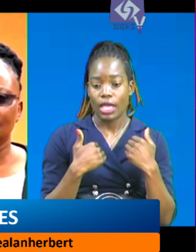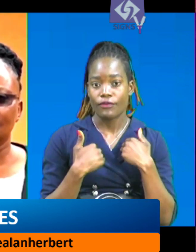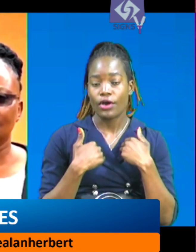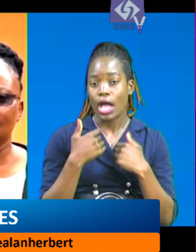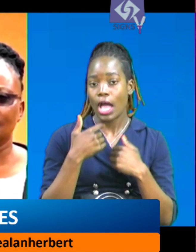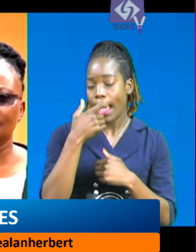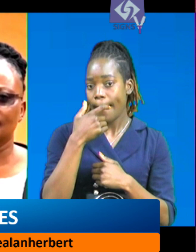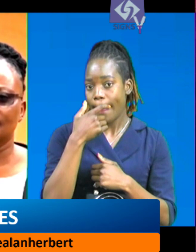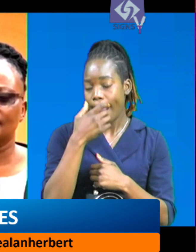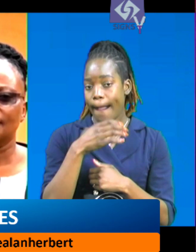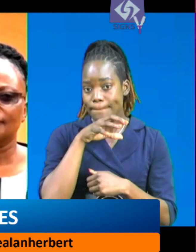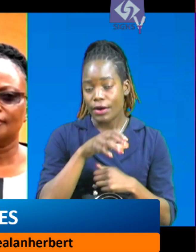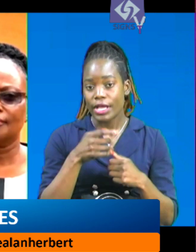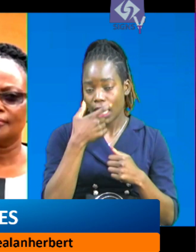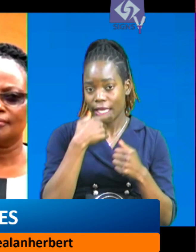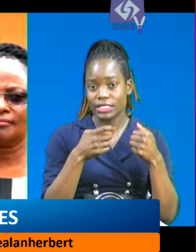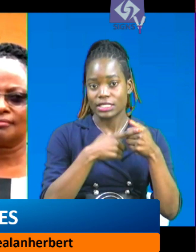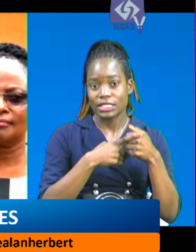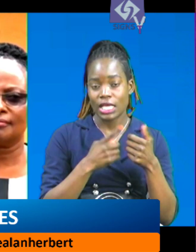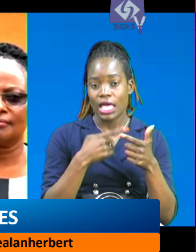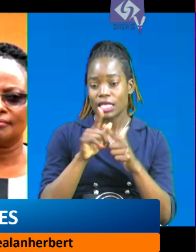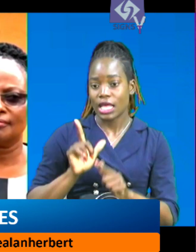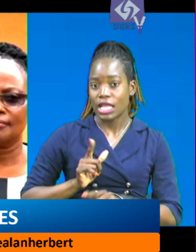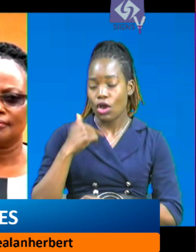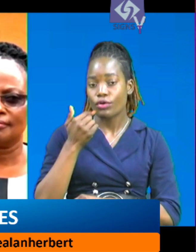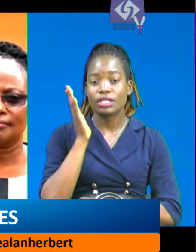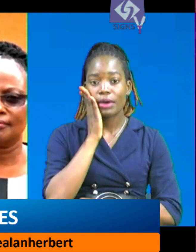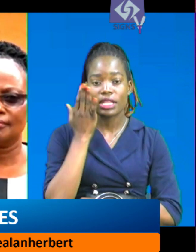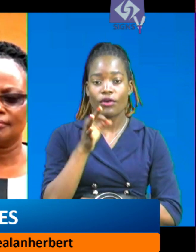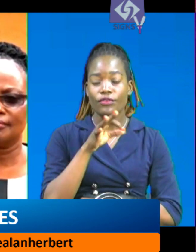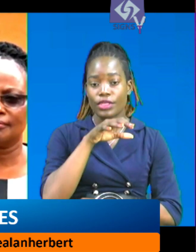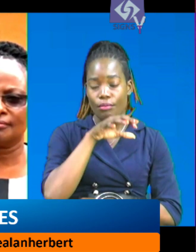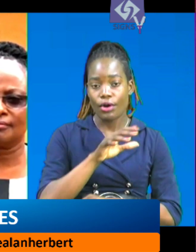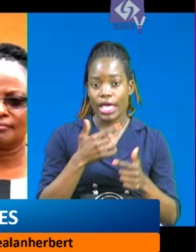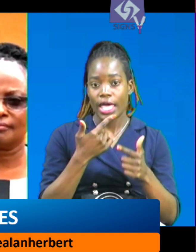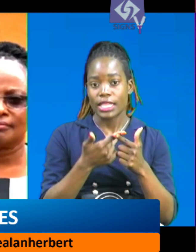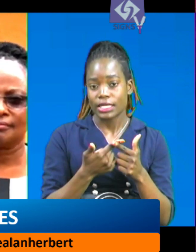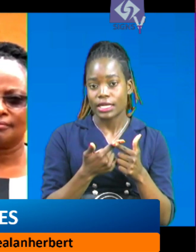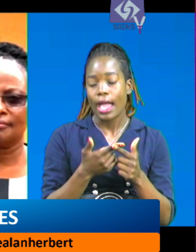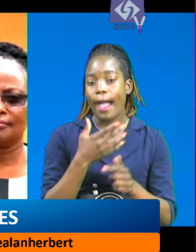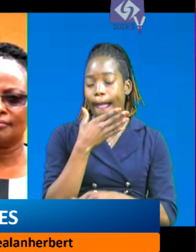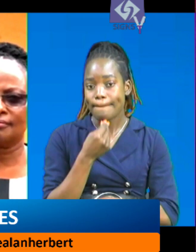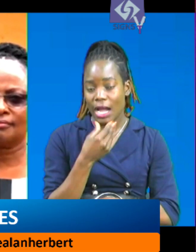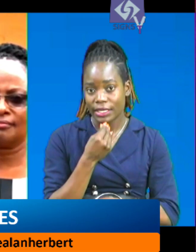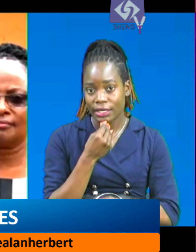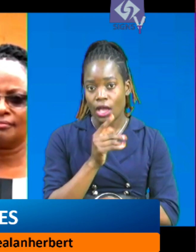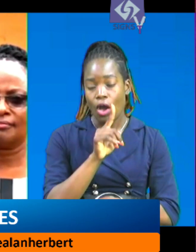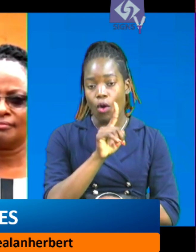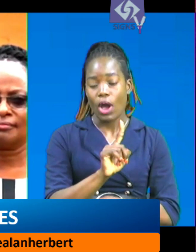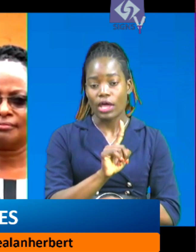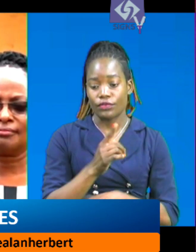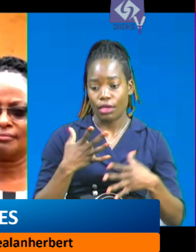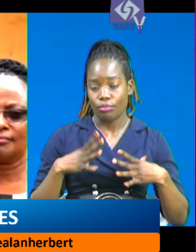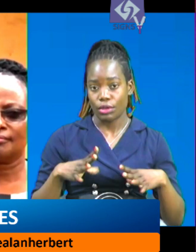old. A lady who is the mother of that boy, and a middle-aged man. One of the